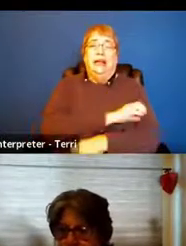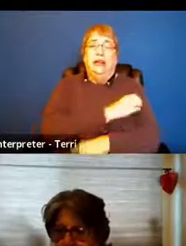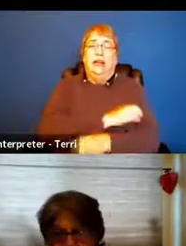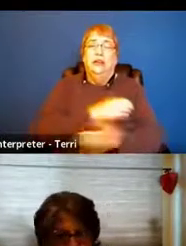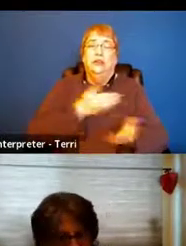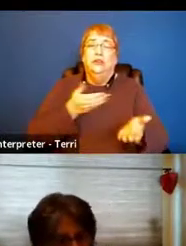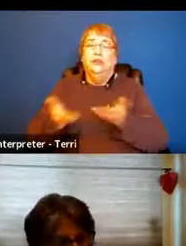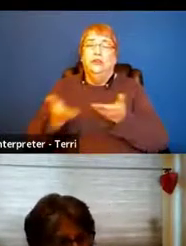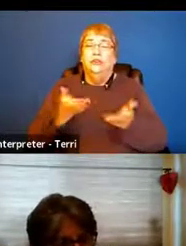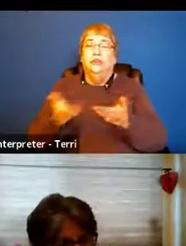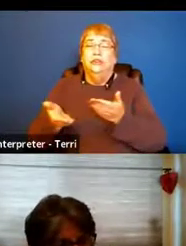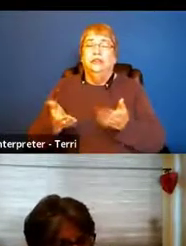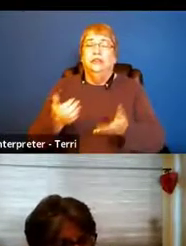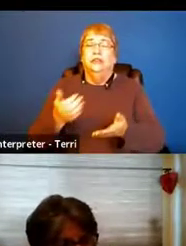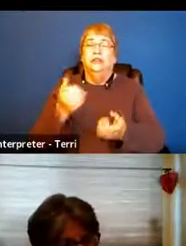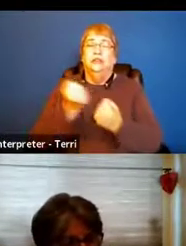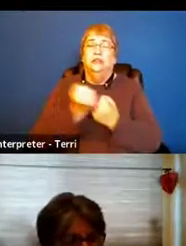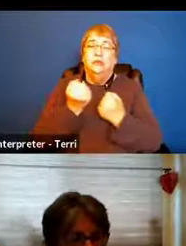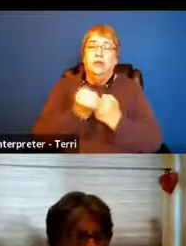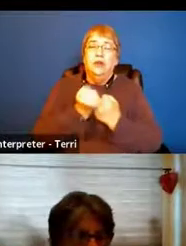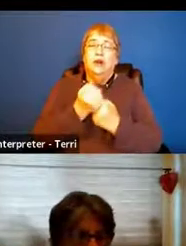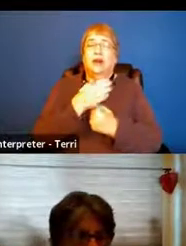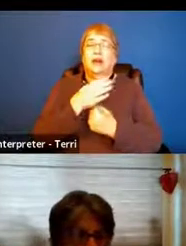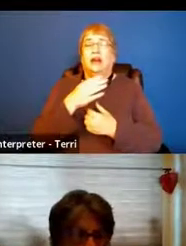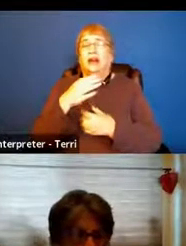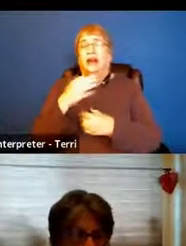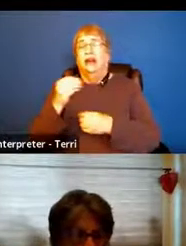services, supported education, and supported employment.